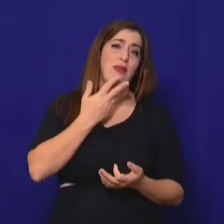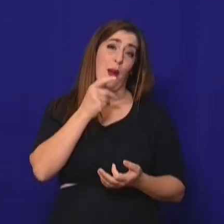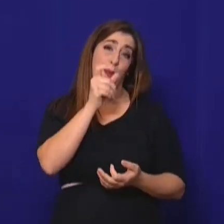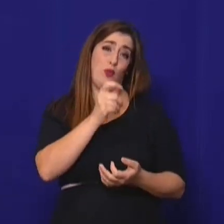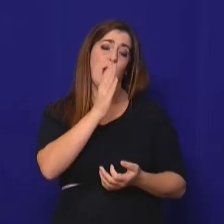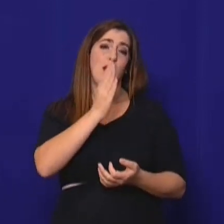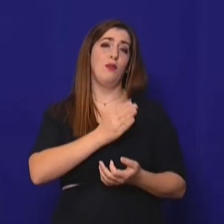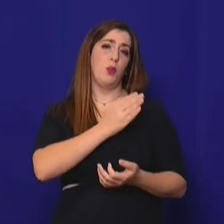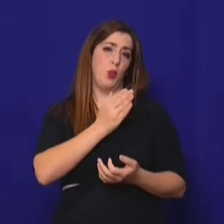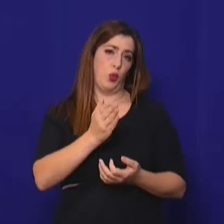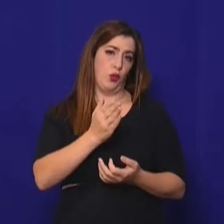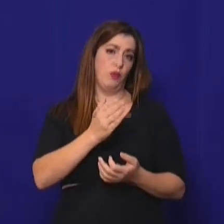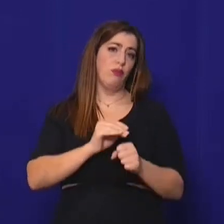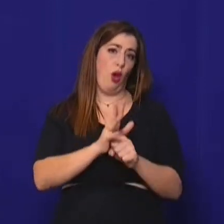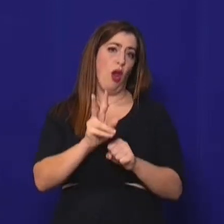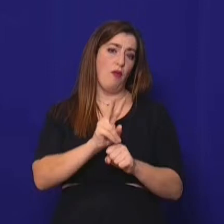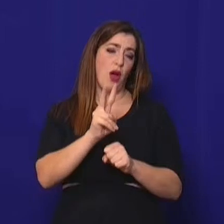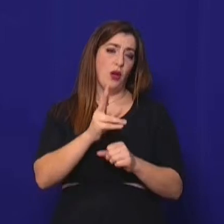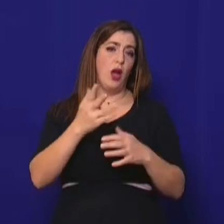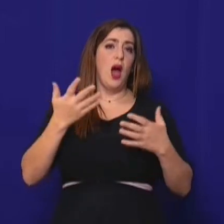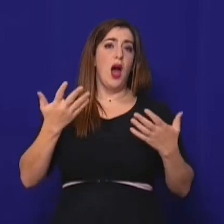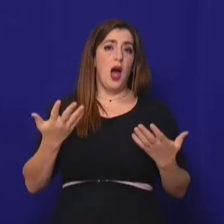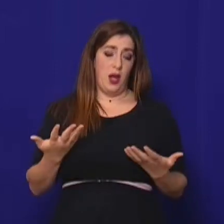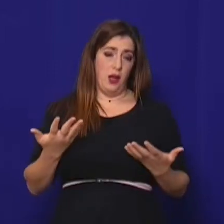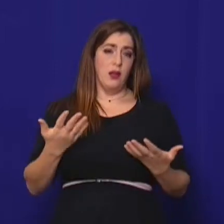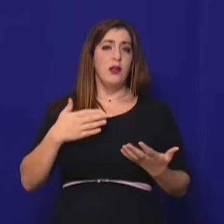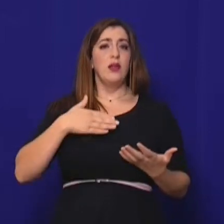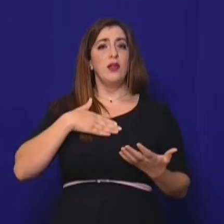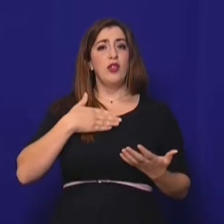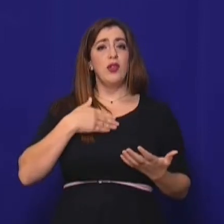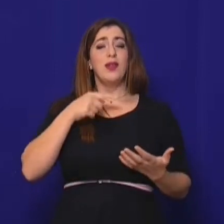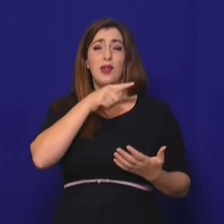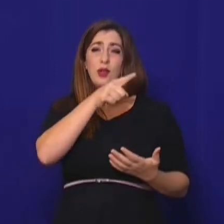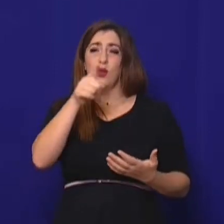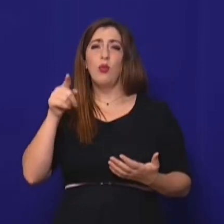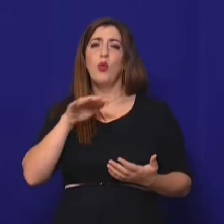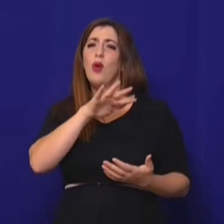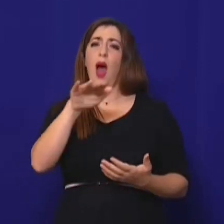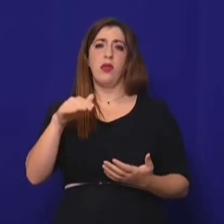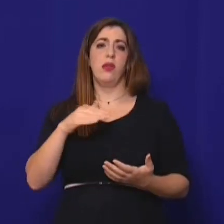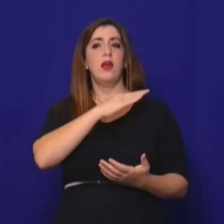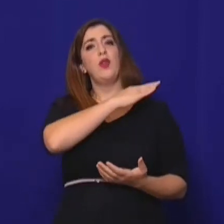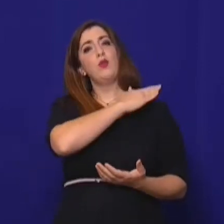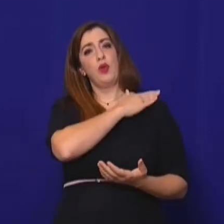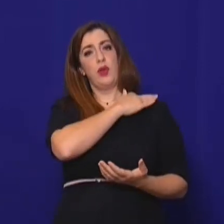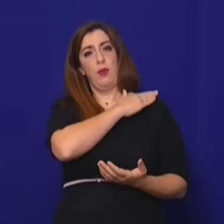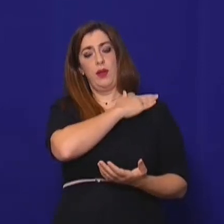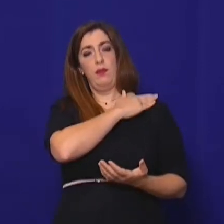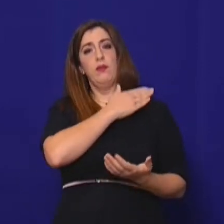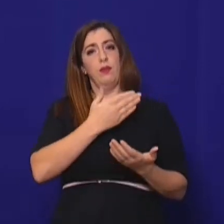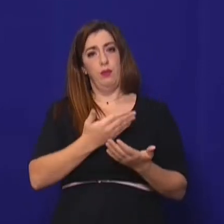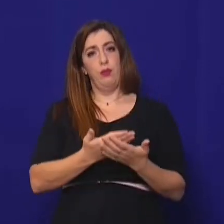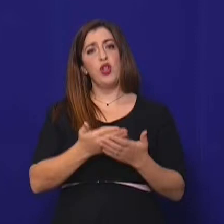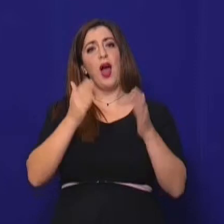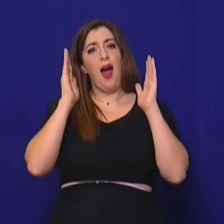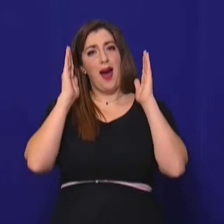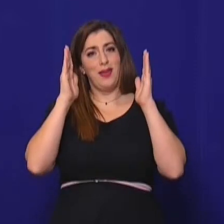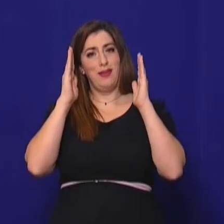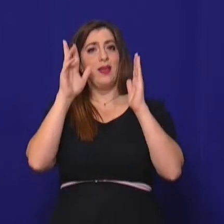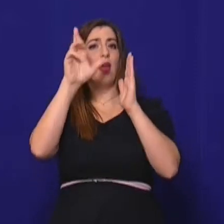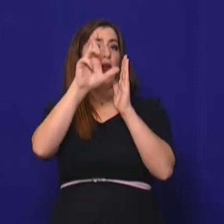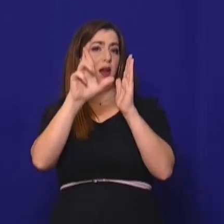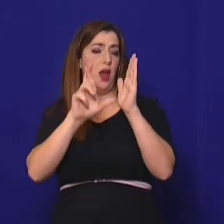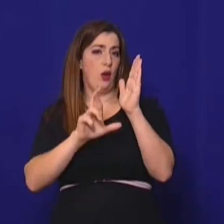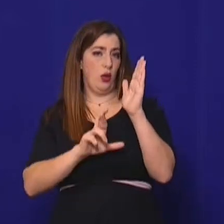ikollu meta jmut u allura kull wieħed minna għandu responsabbilta li aħna nieħdu l-miżuri